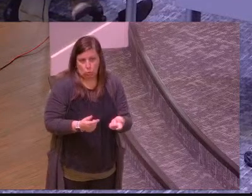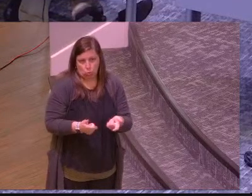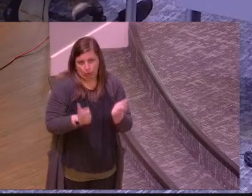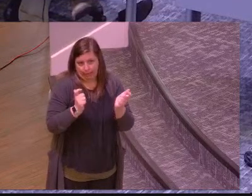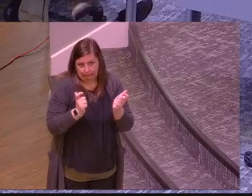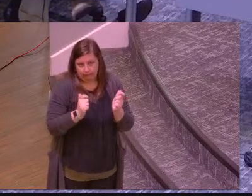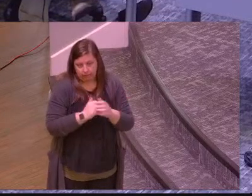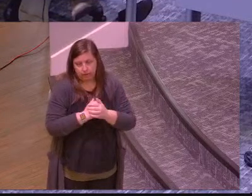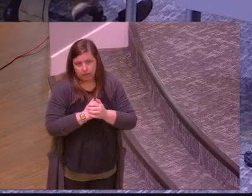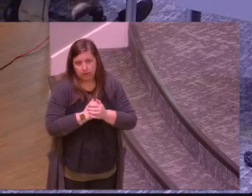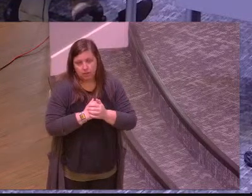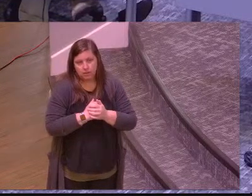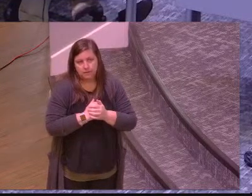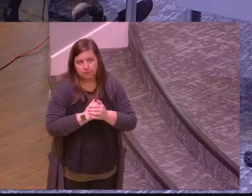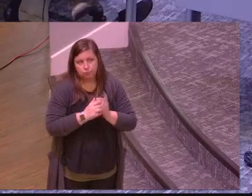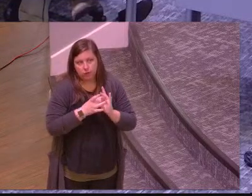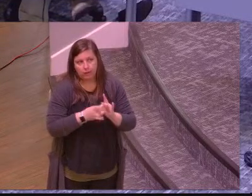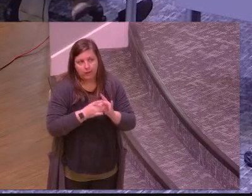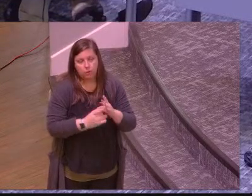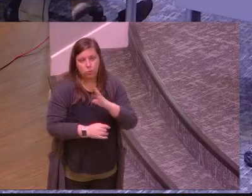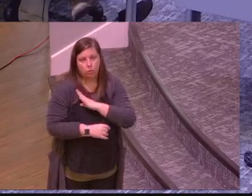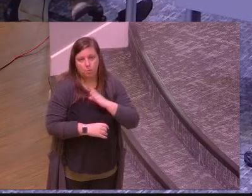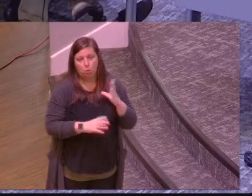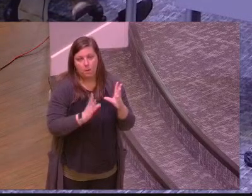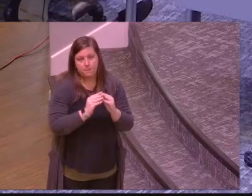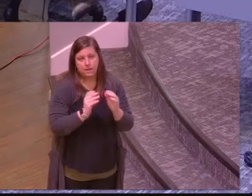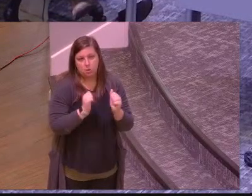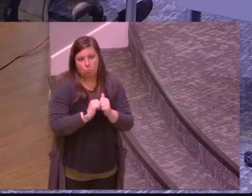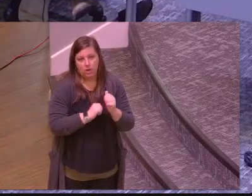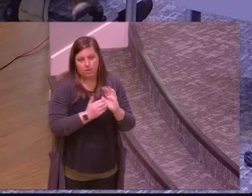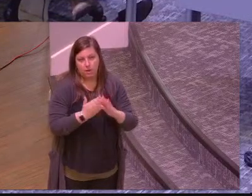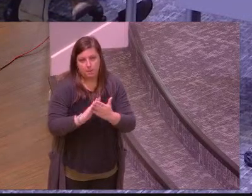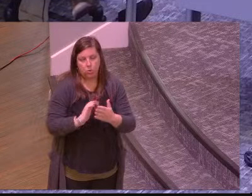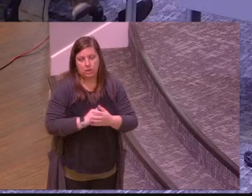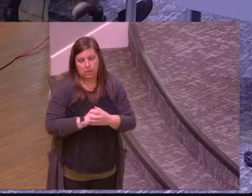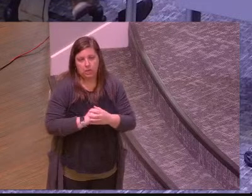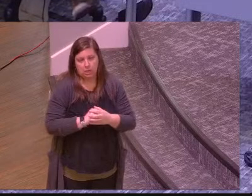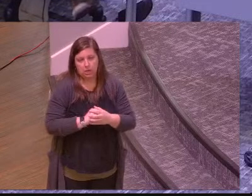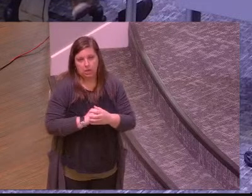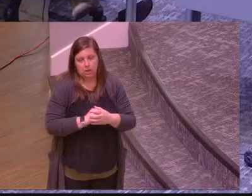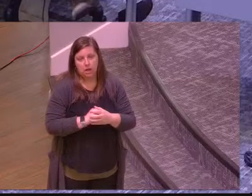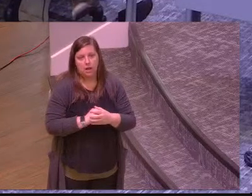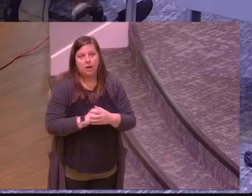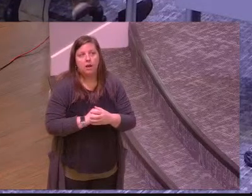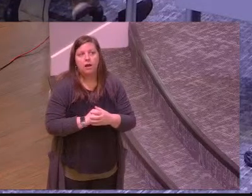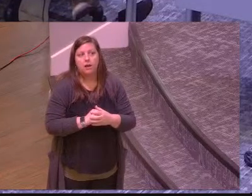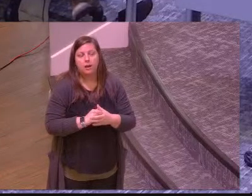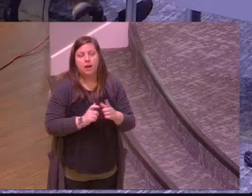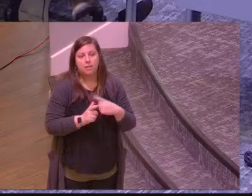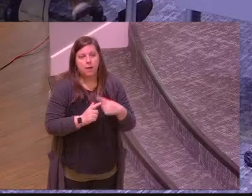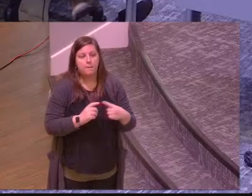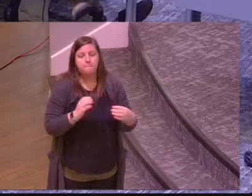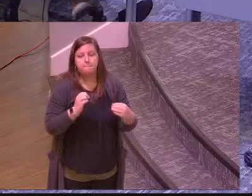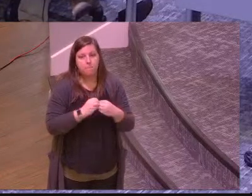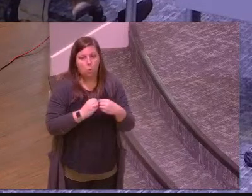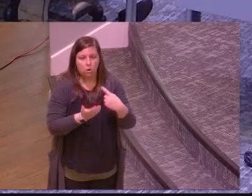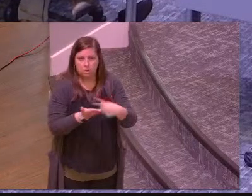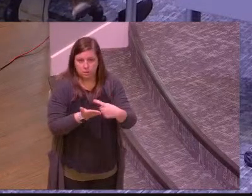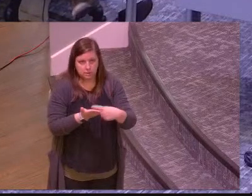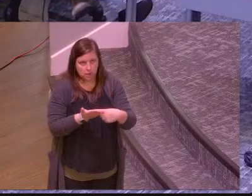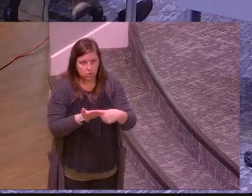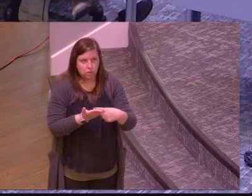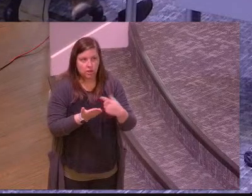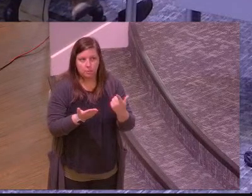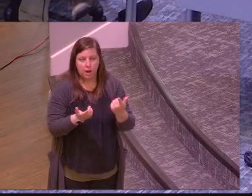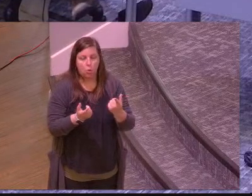concerned and the board meeting with the community. And then just more talks about, where we go. And